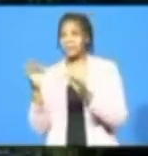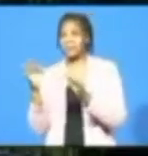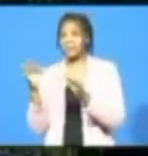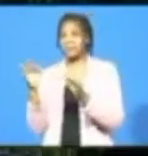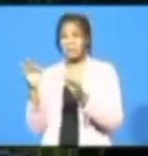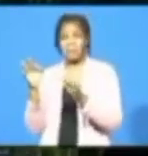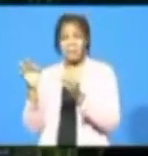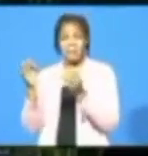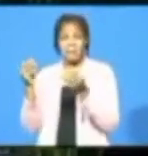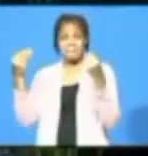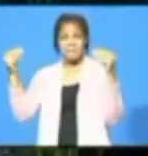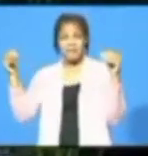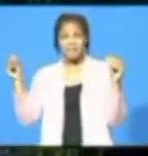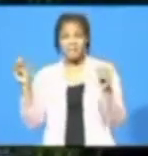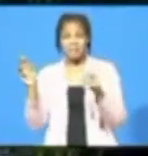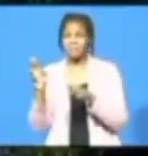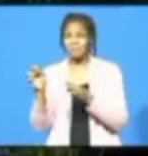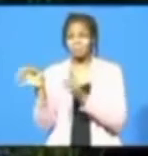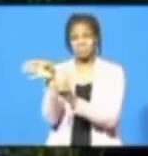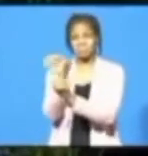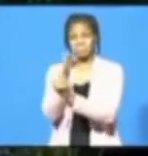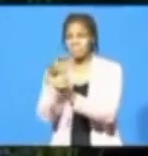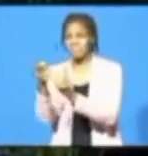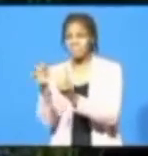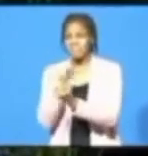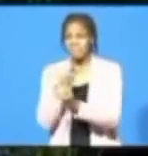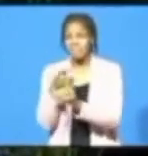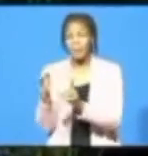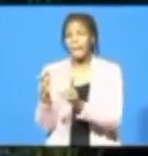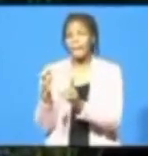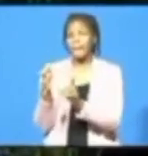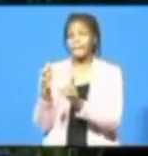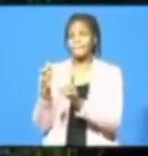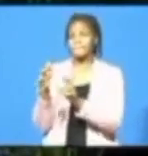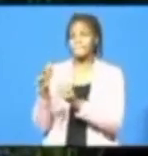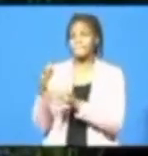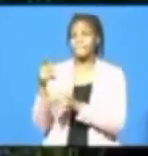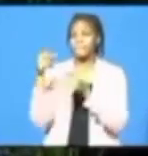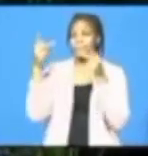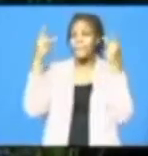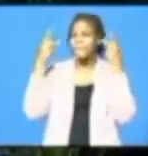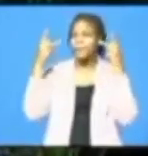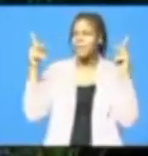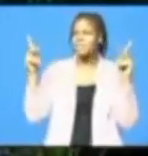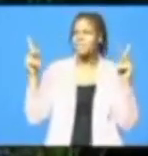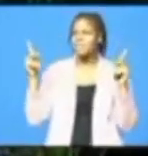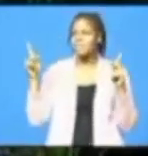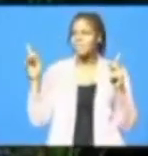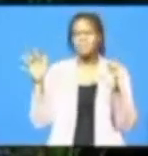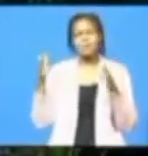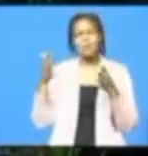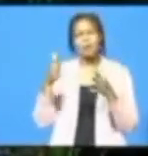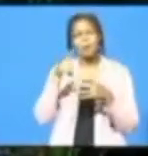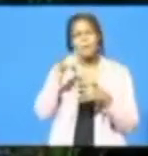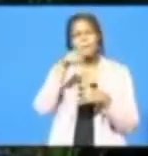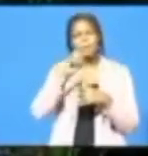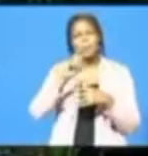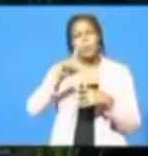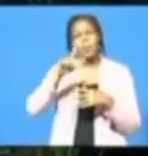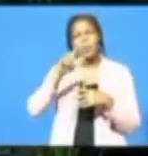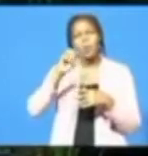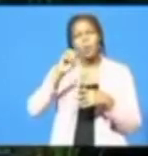monopolized. Races are polarized. Politics are polarized. Sports